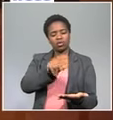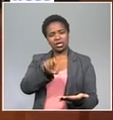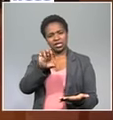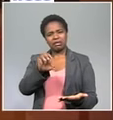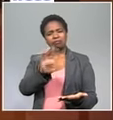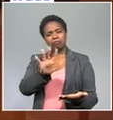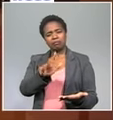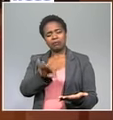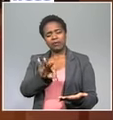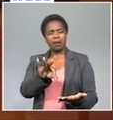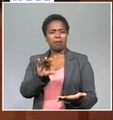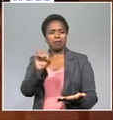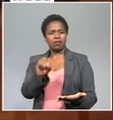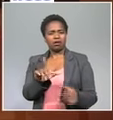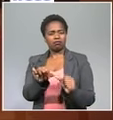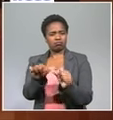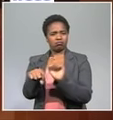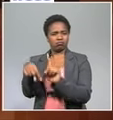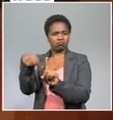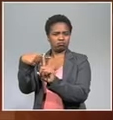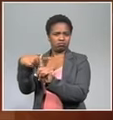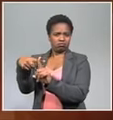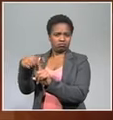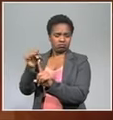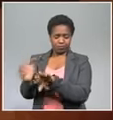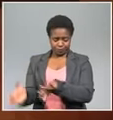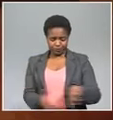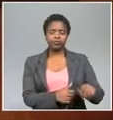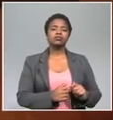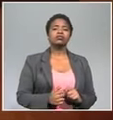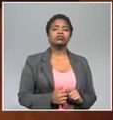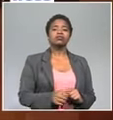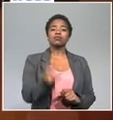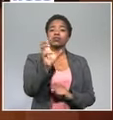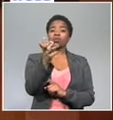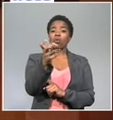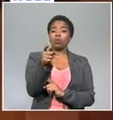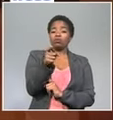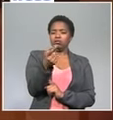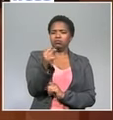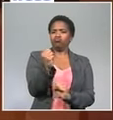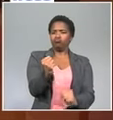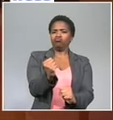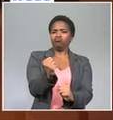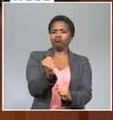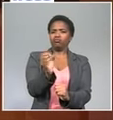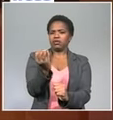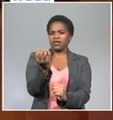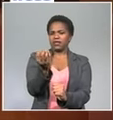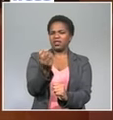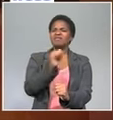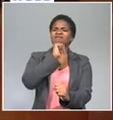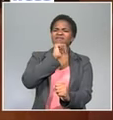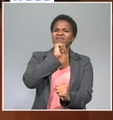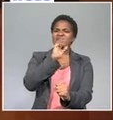than 1/3% in the positive. If we take a look at your commodities, the gold price is still very strong mode. This despite